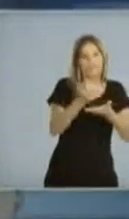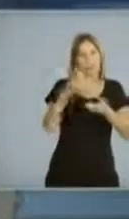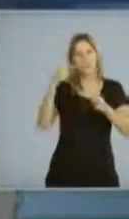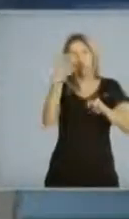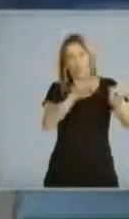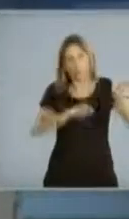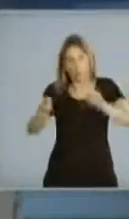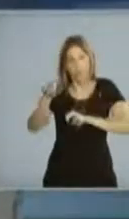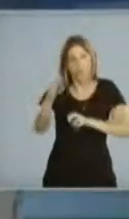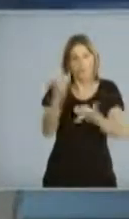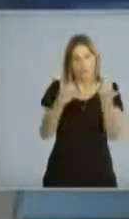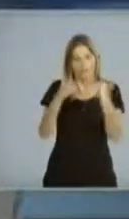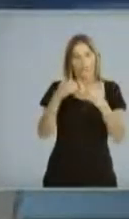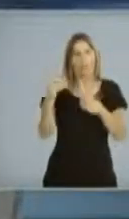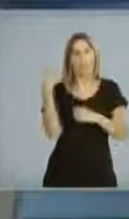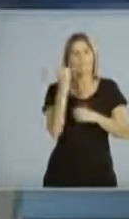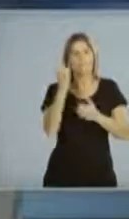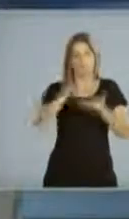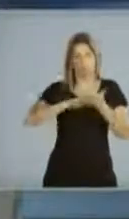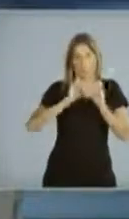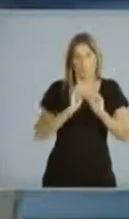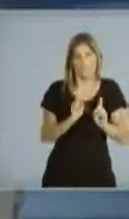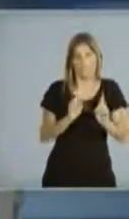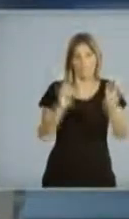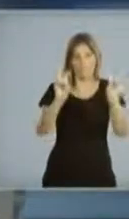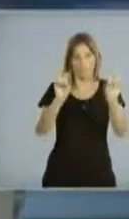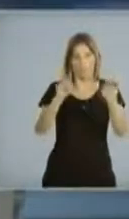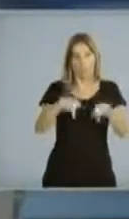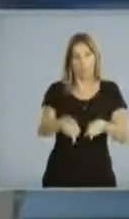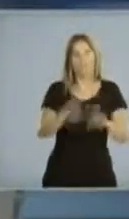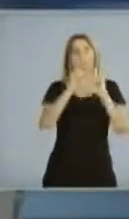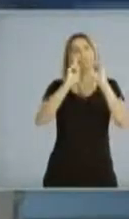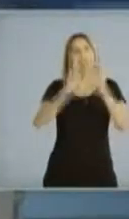Relevante in the matter. Organize the registro of the ...